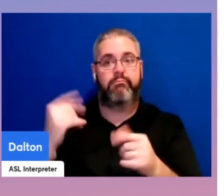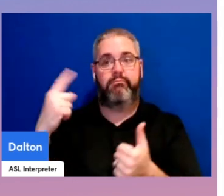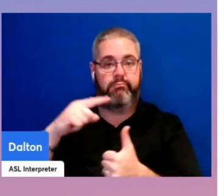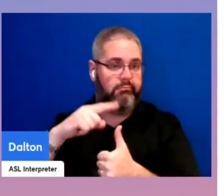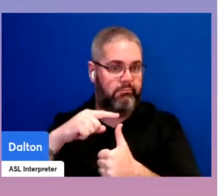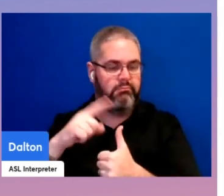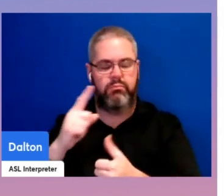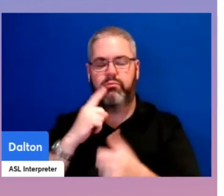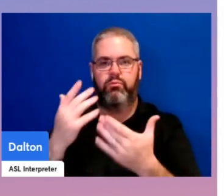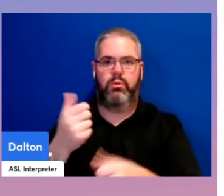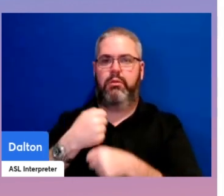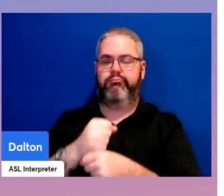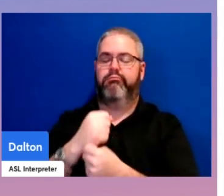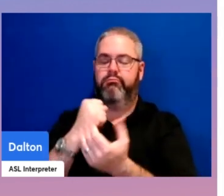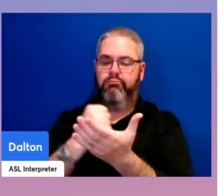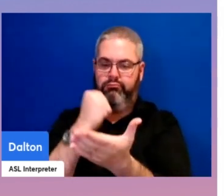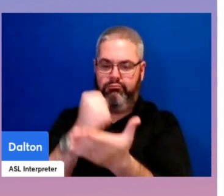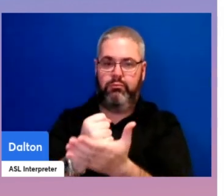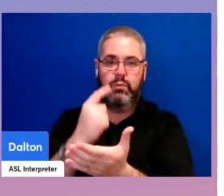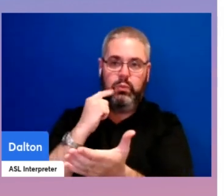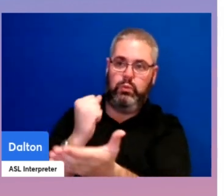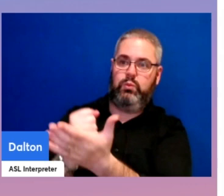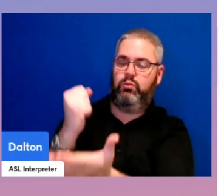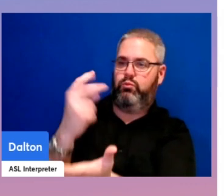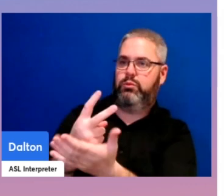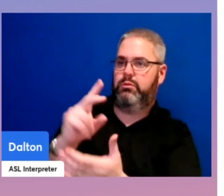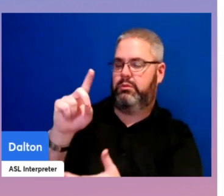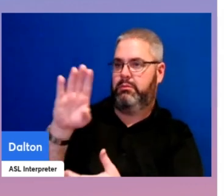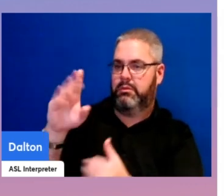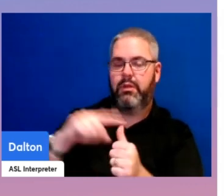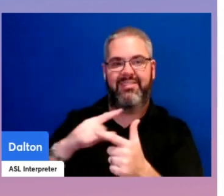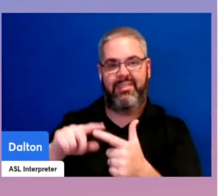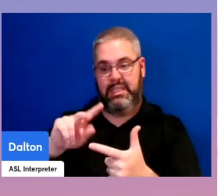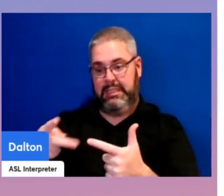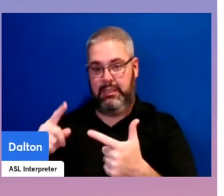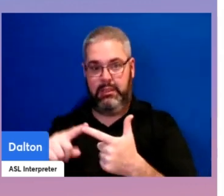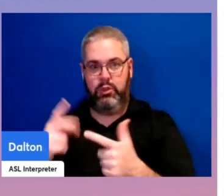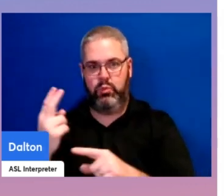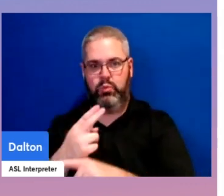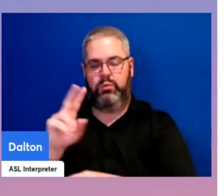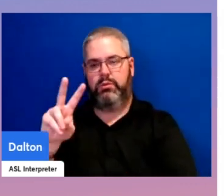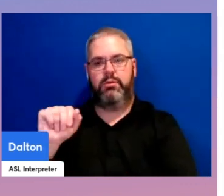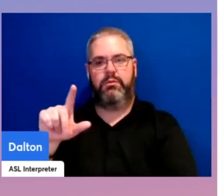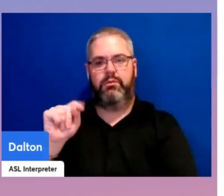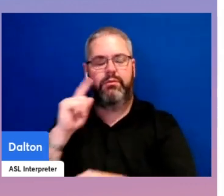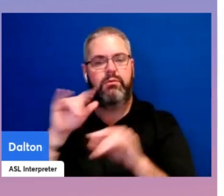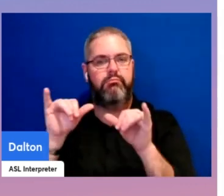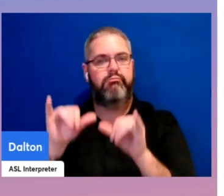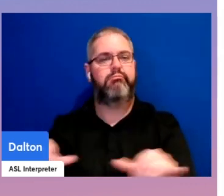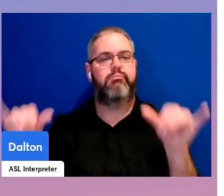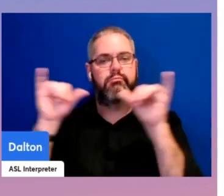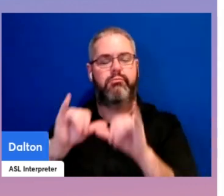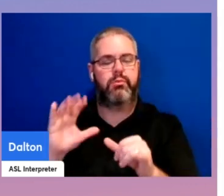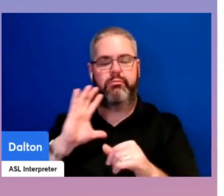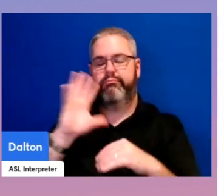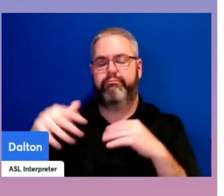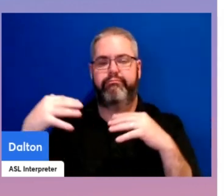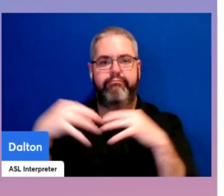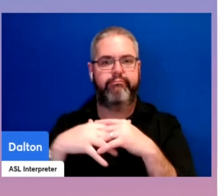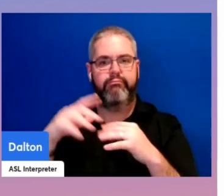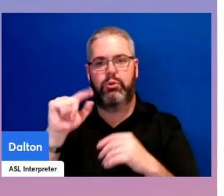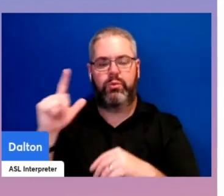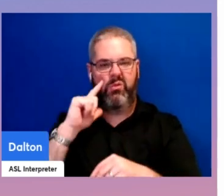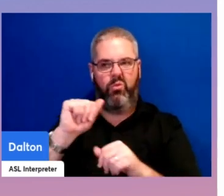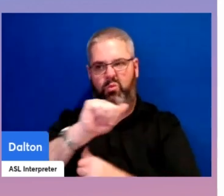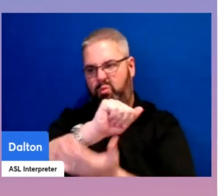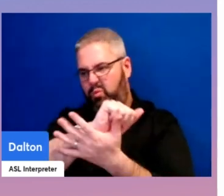generate credentials to authenticate to our databases, but then the second is using Vault as the standard encryption tool across all of our databases. Now, where